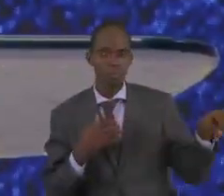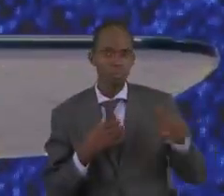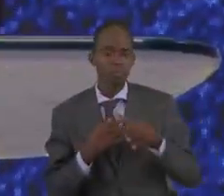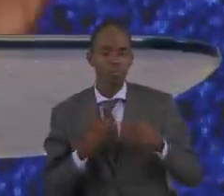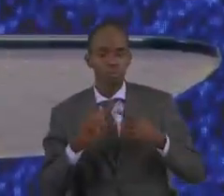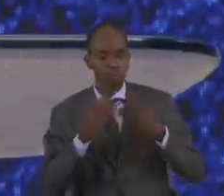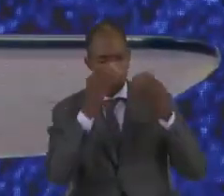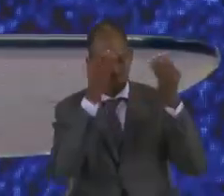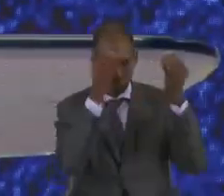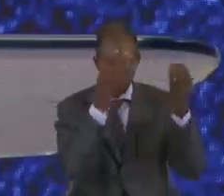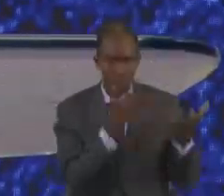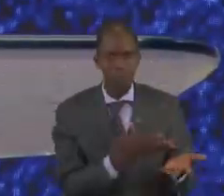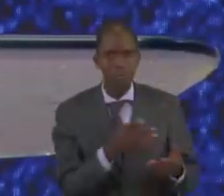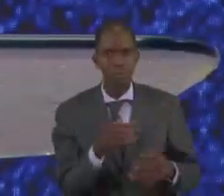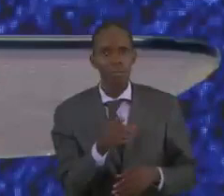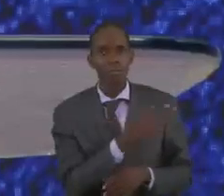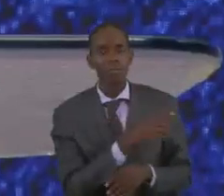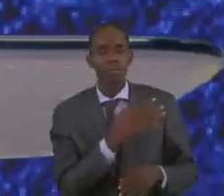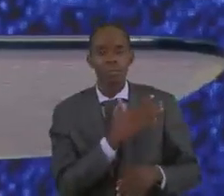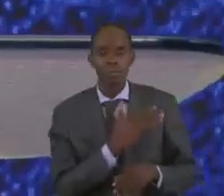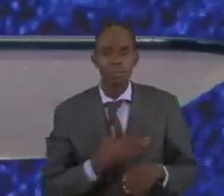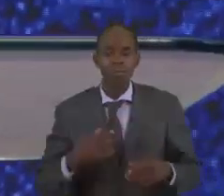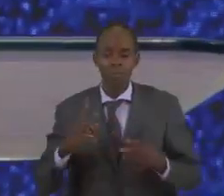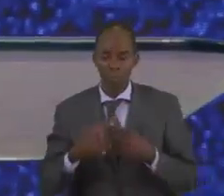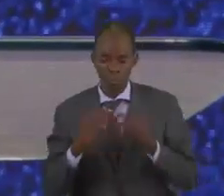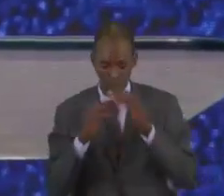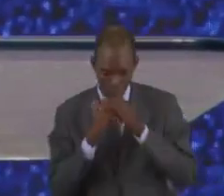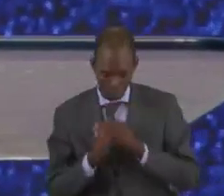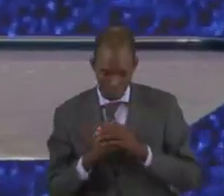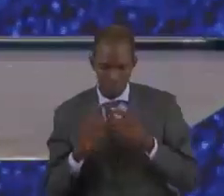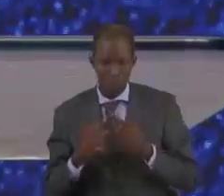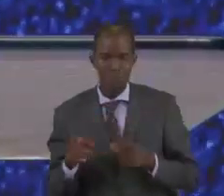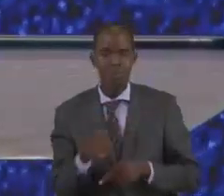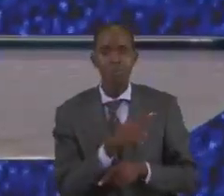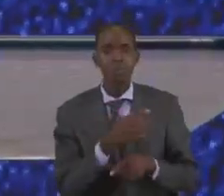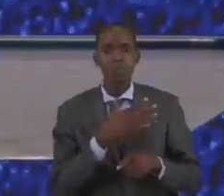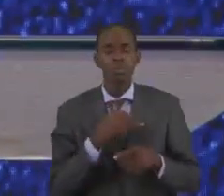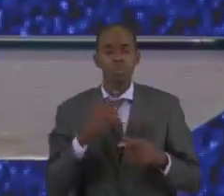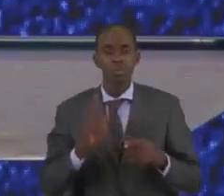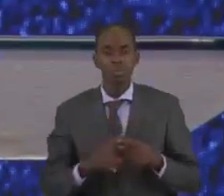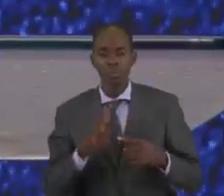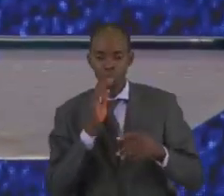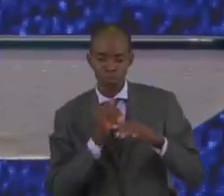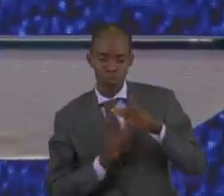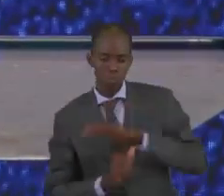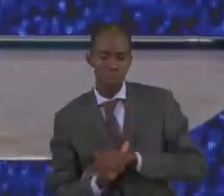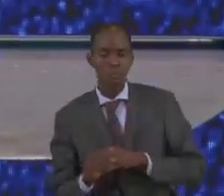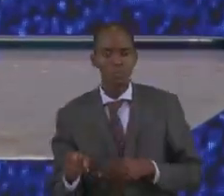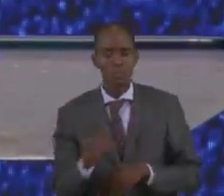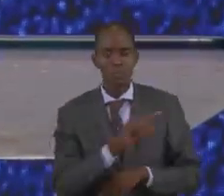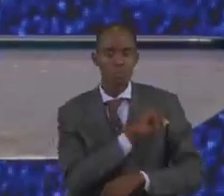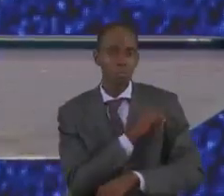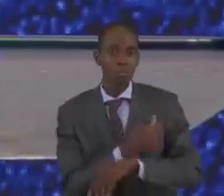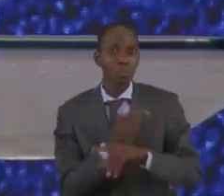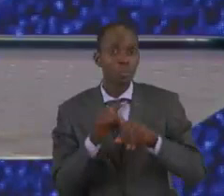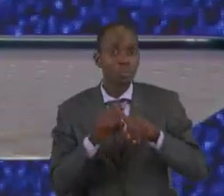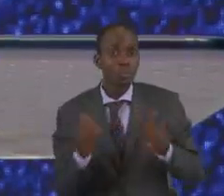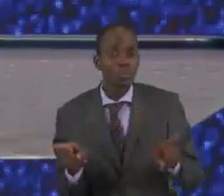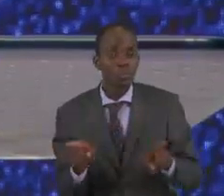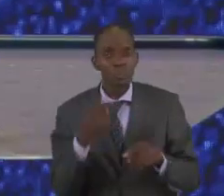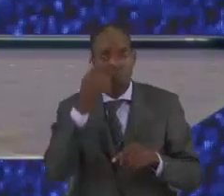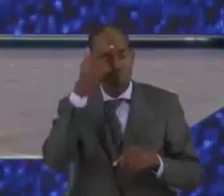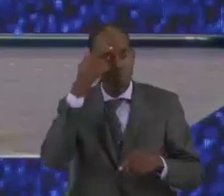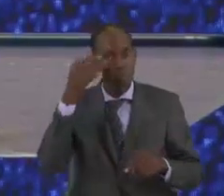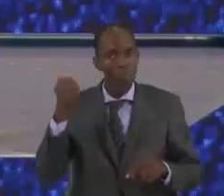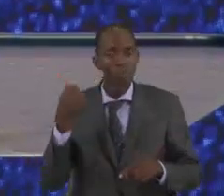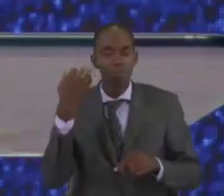we obey them, and we bow to them, and we're subjected to them. But because of